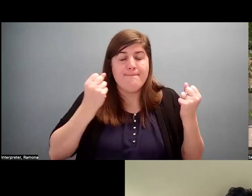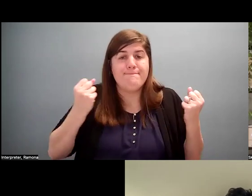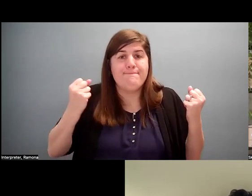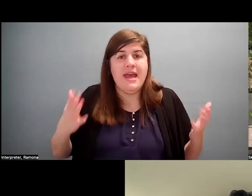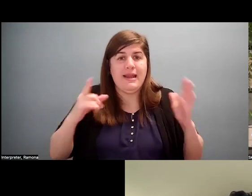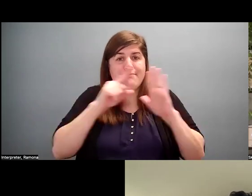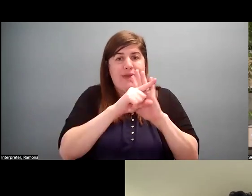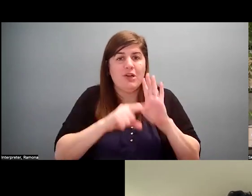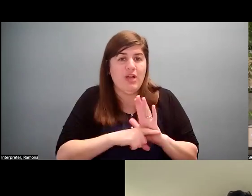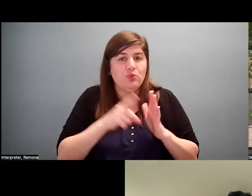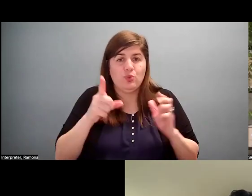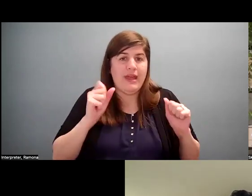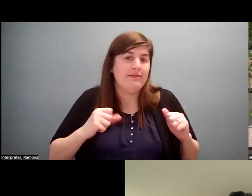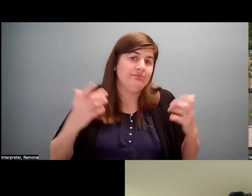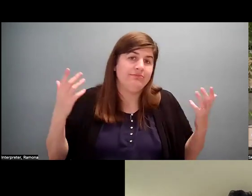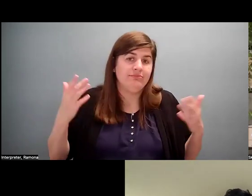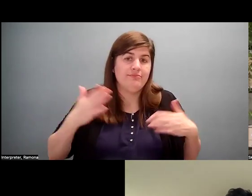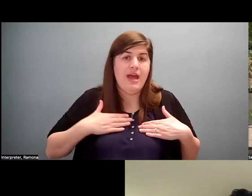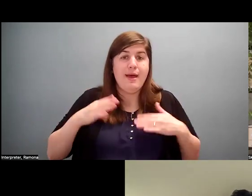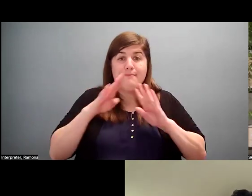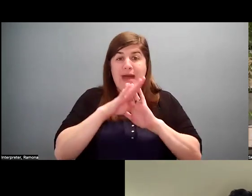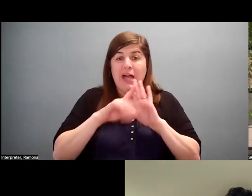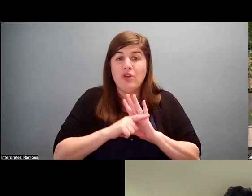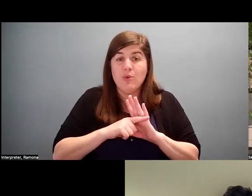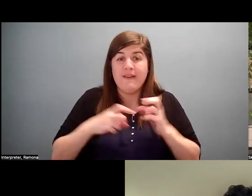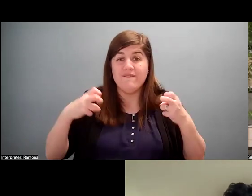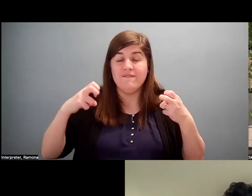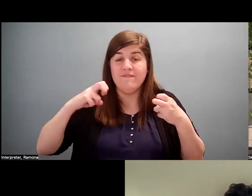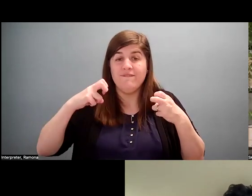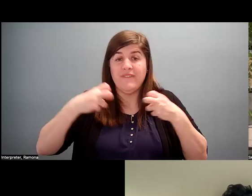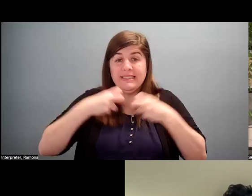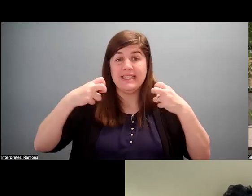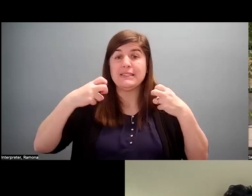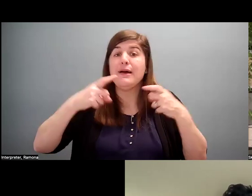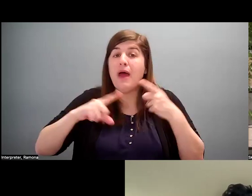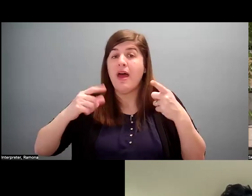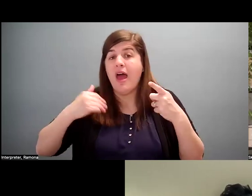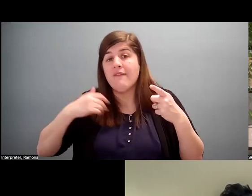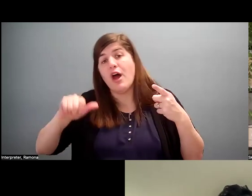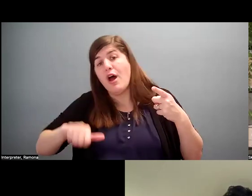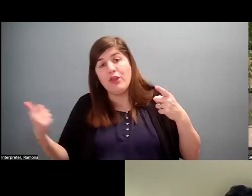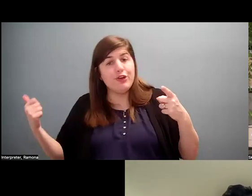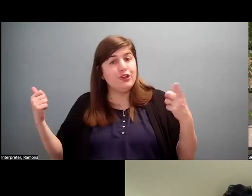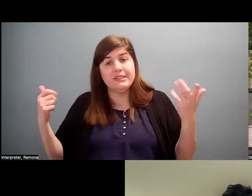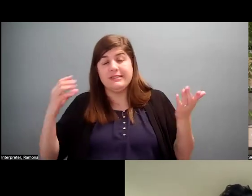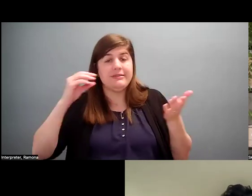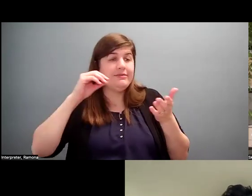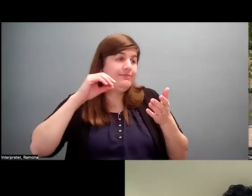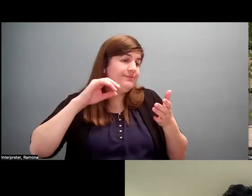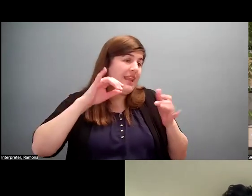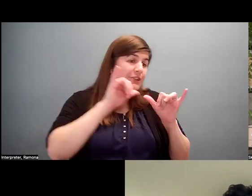that you can end up doing things. Like my background's in physics, but I have colleagues from work that have backgrounds in